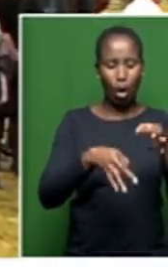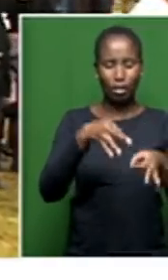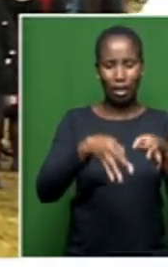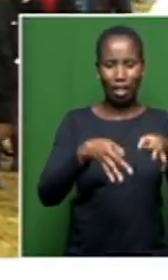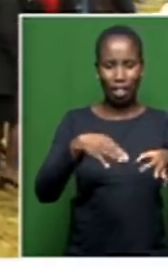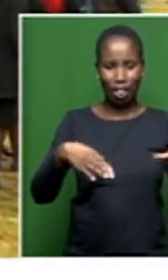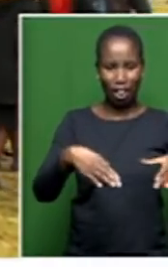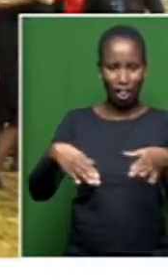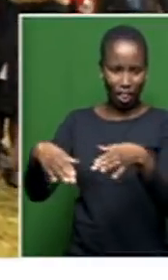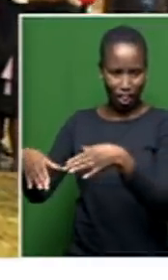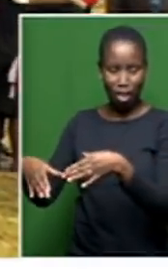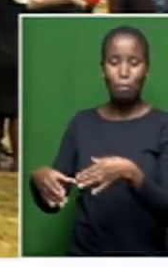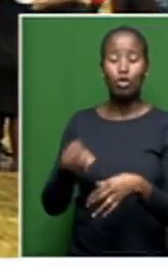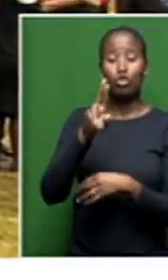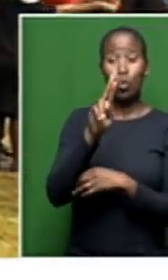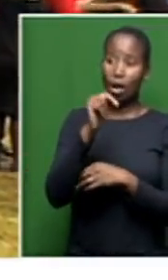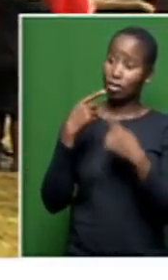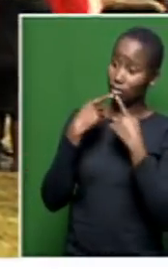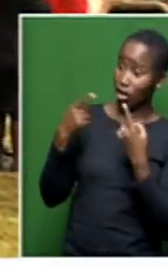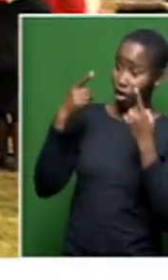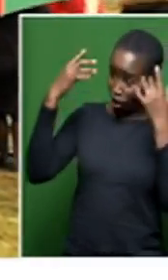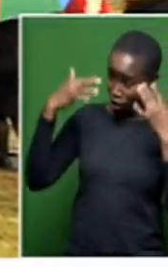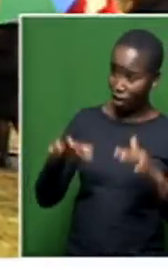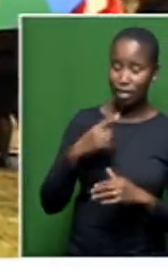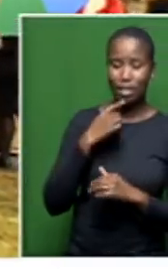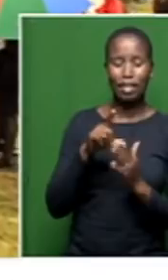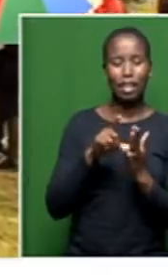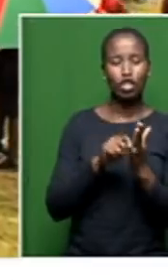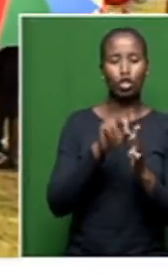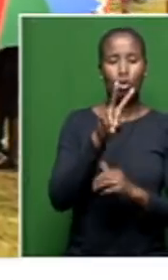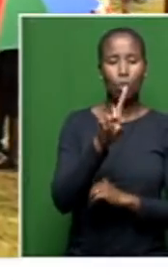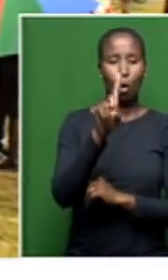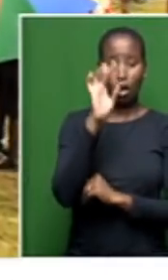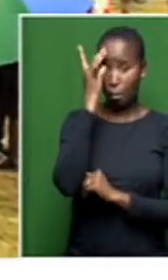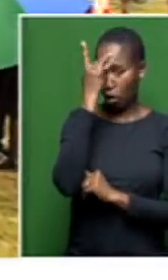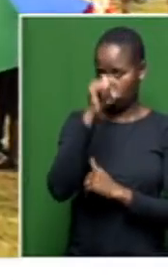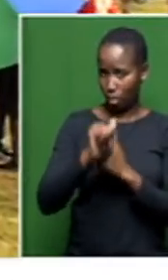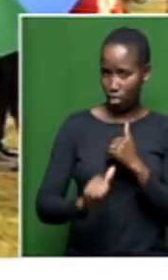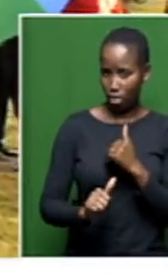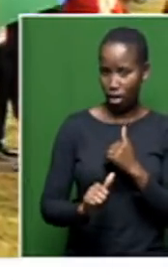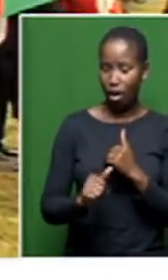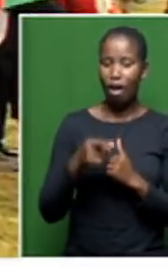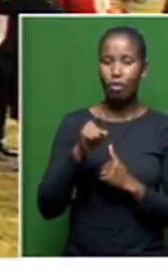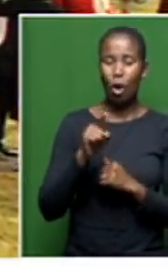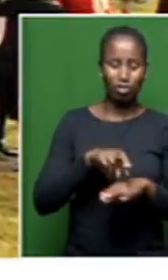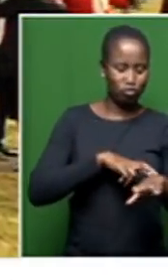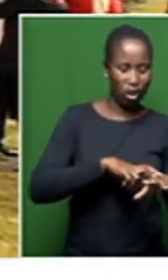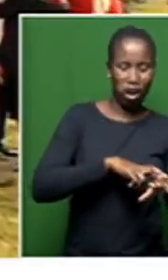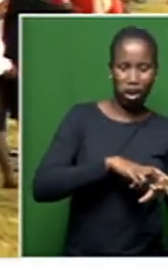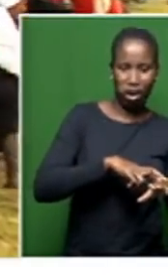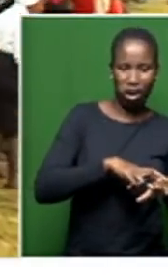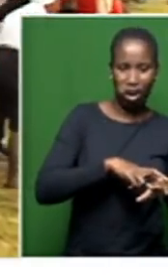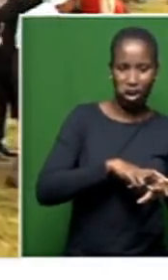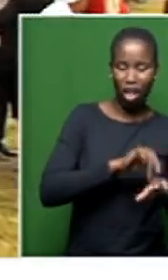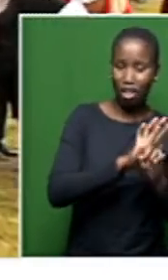to the United Nations declaring today, the 21st of March, the elimination of racial discrimination. That day